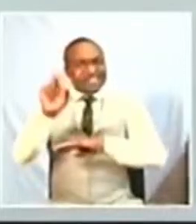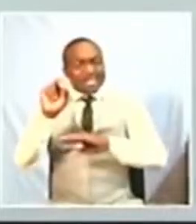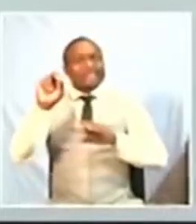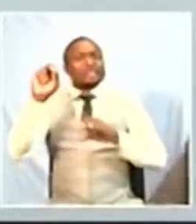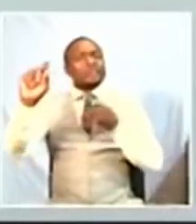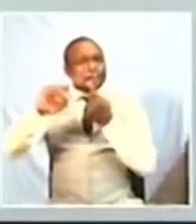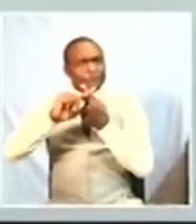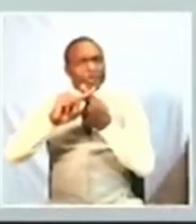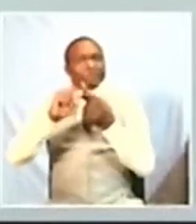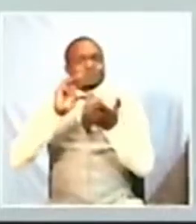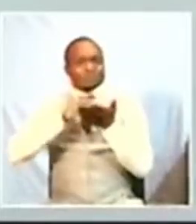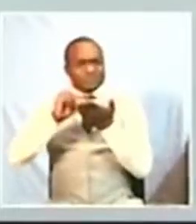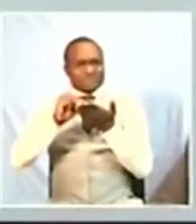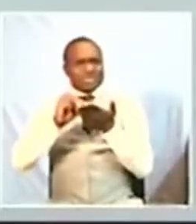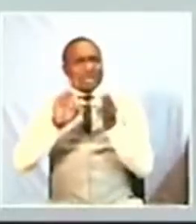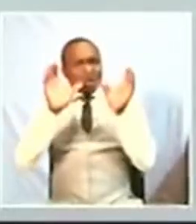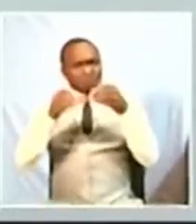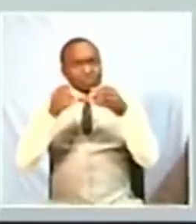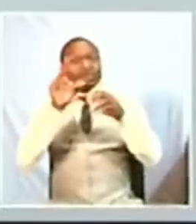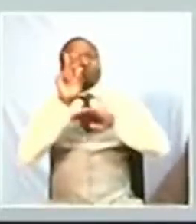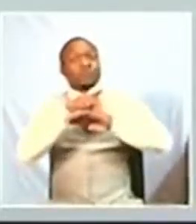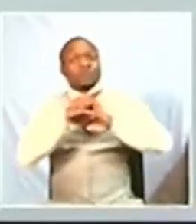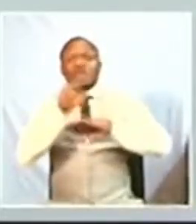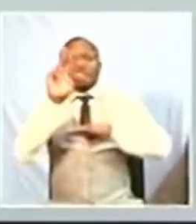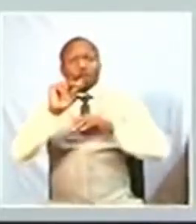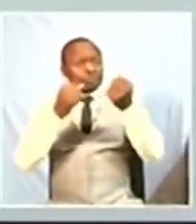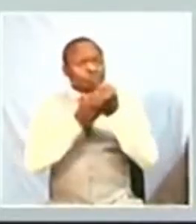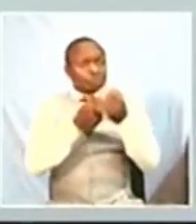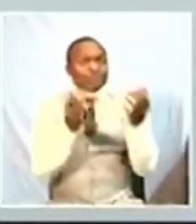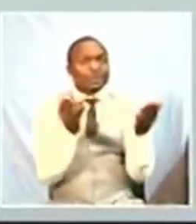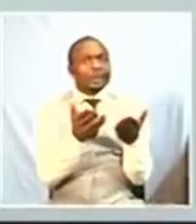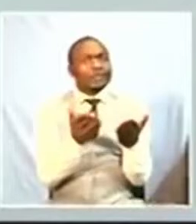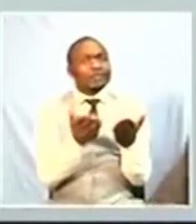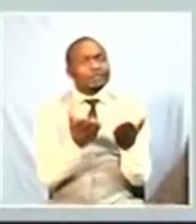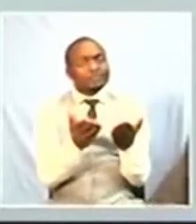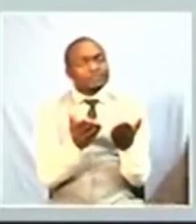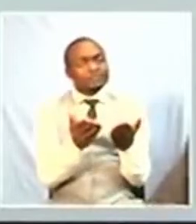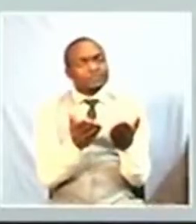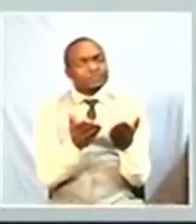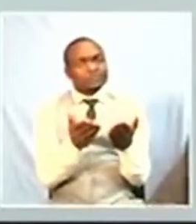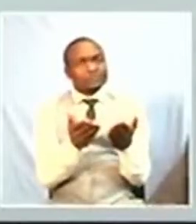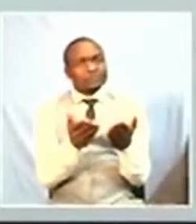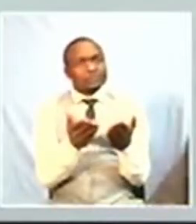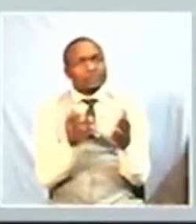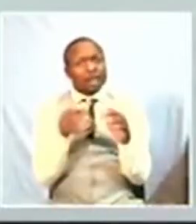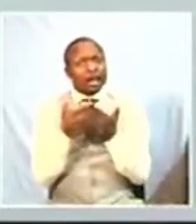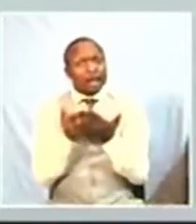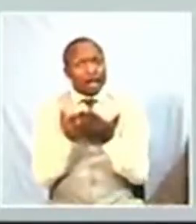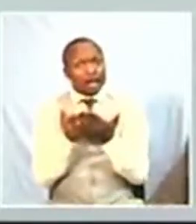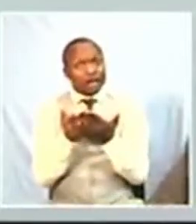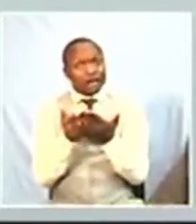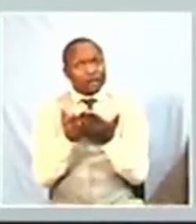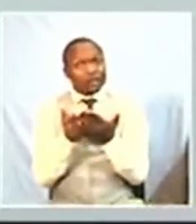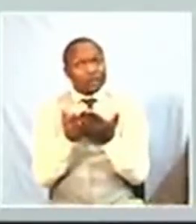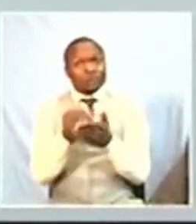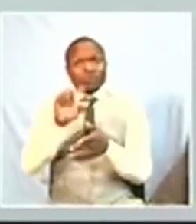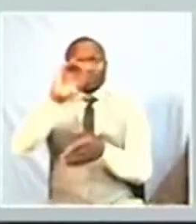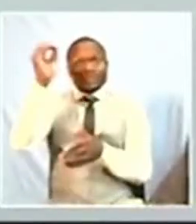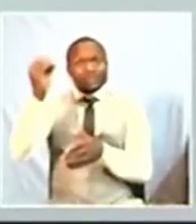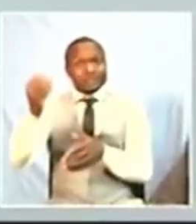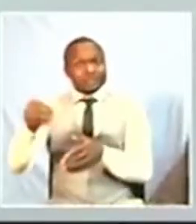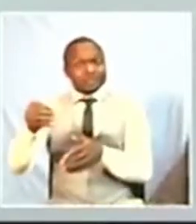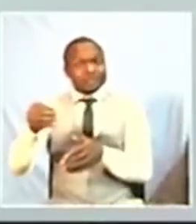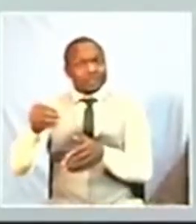plus million? Just community projects, no bursaries, nothing. How do you rate your management?